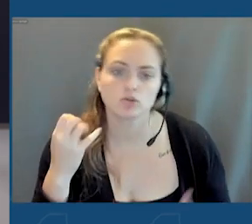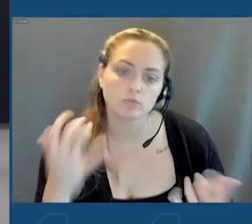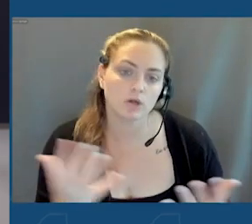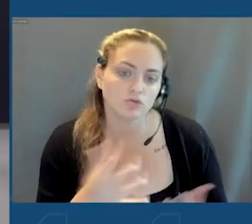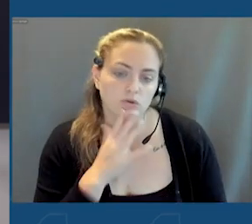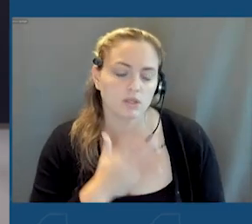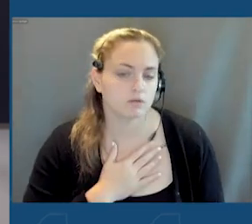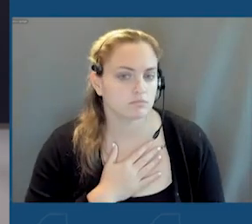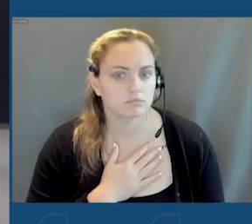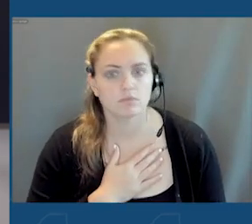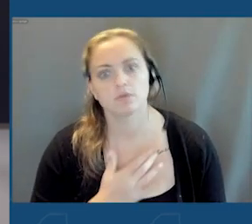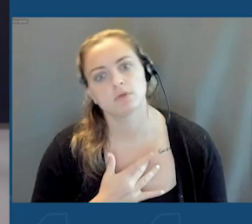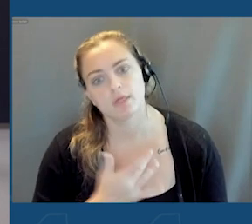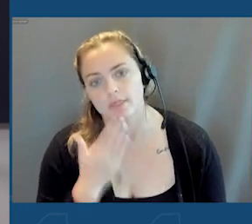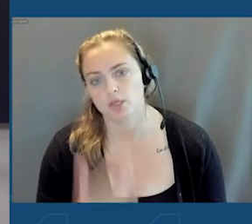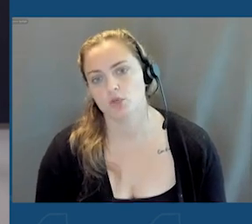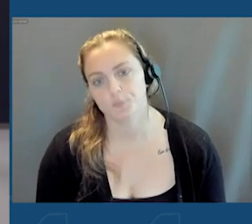heart.